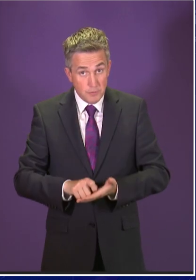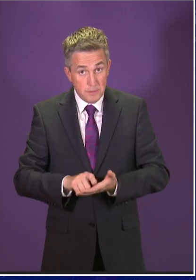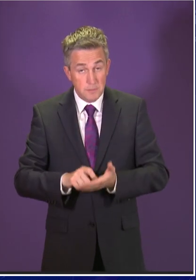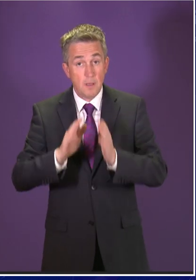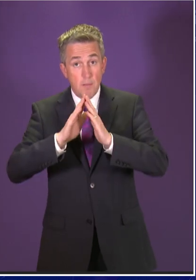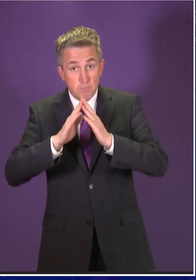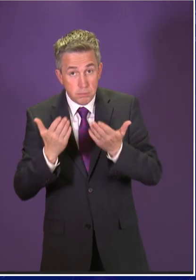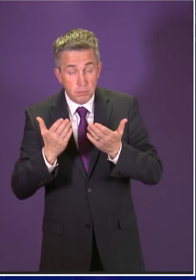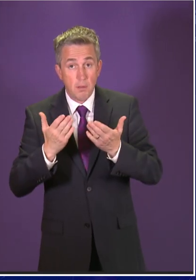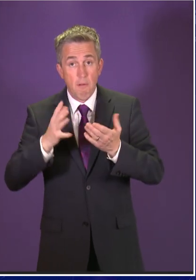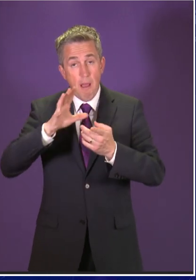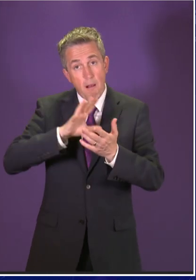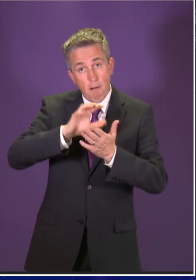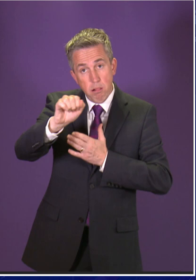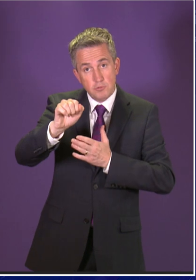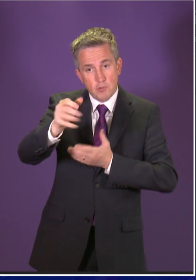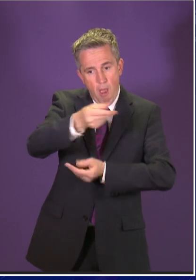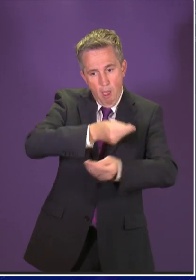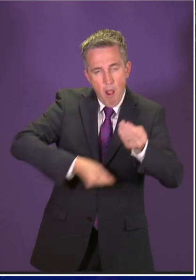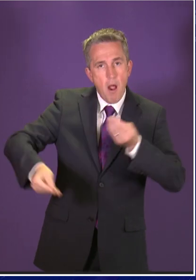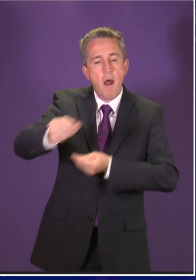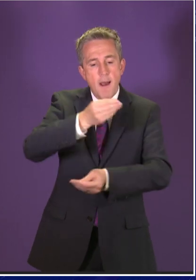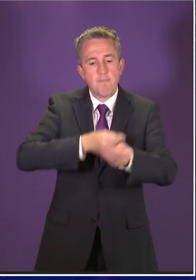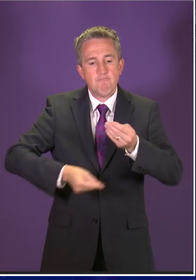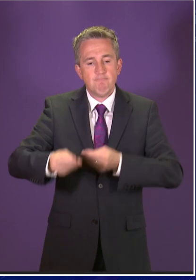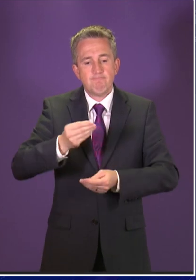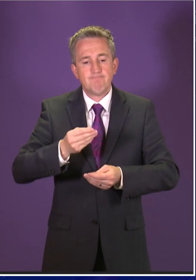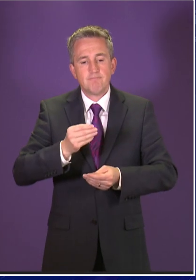of intercultural exchange and integration.